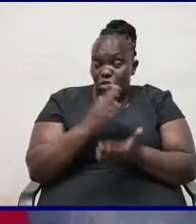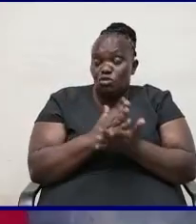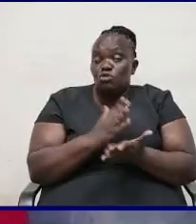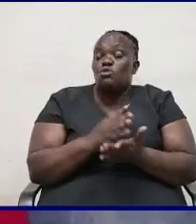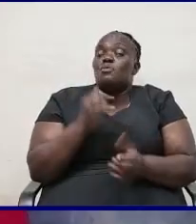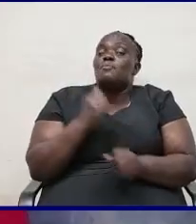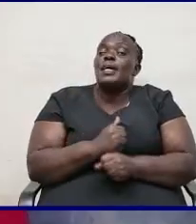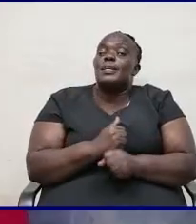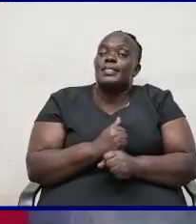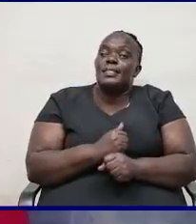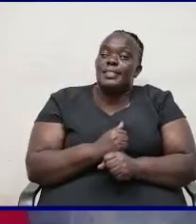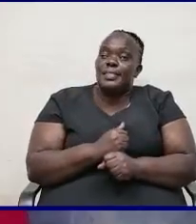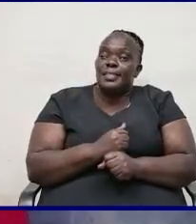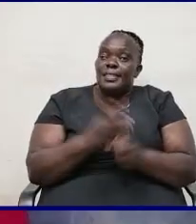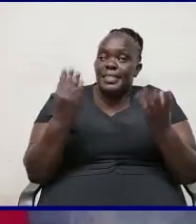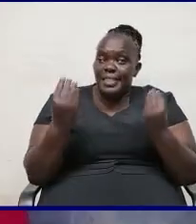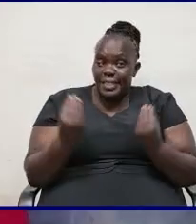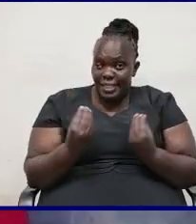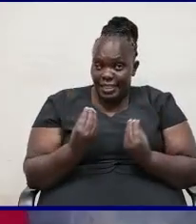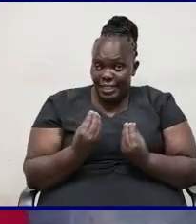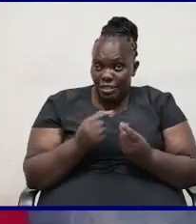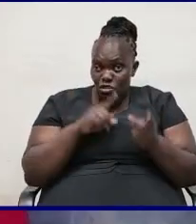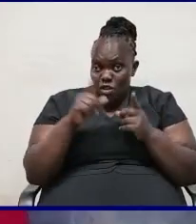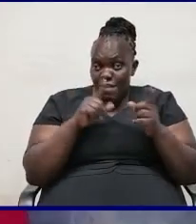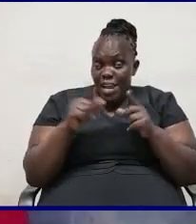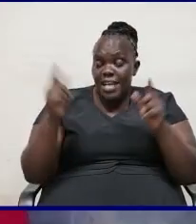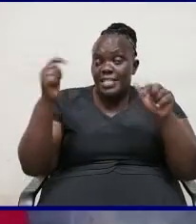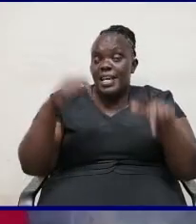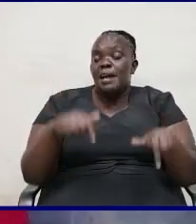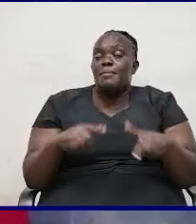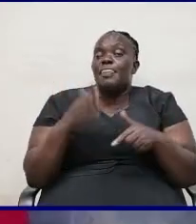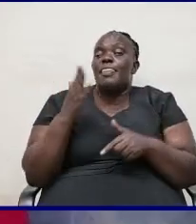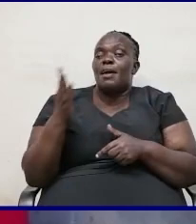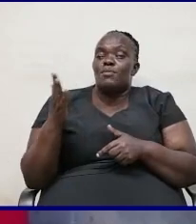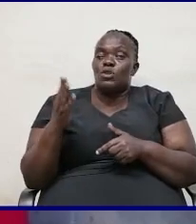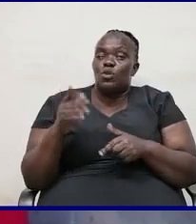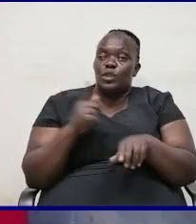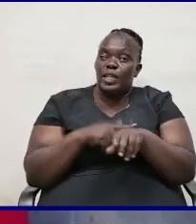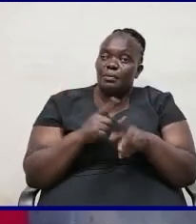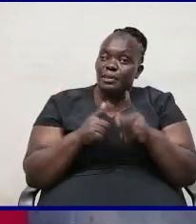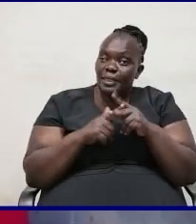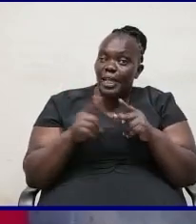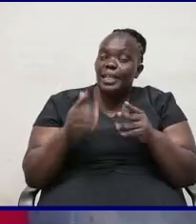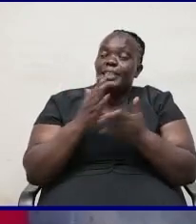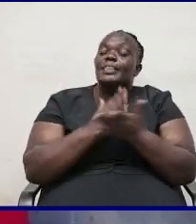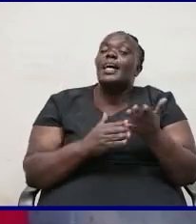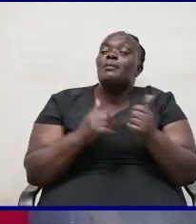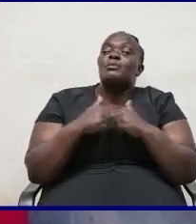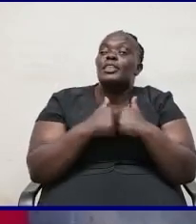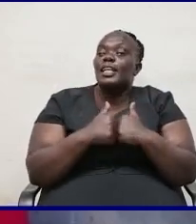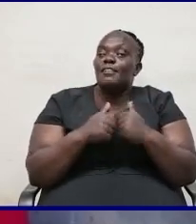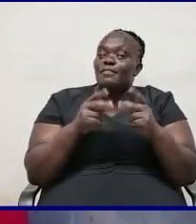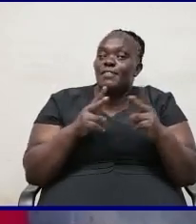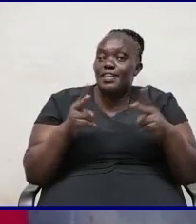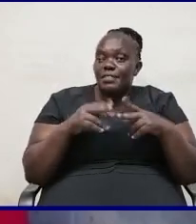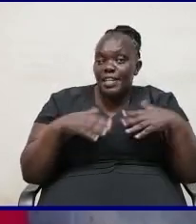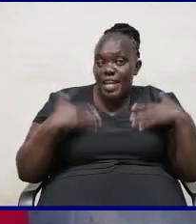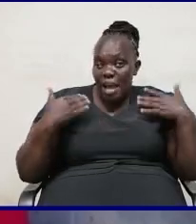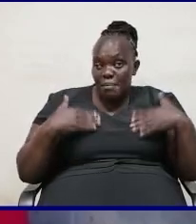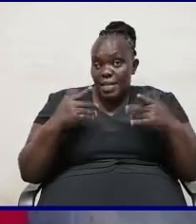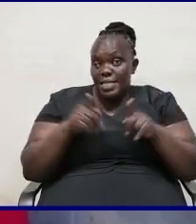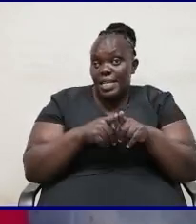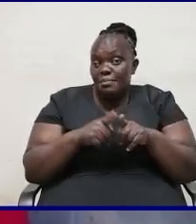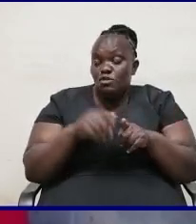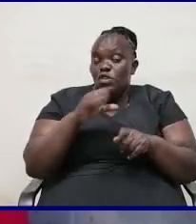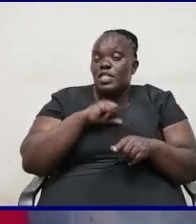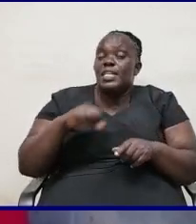has made it easy for travelers to come. And therefore, when we started, there were some challenges, and I'm very, very happy that the